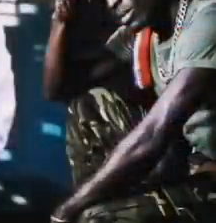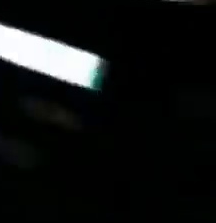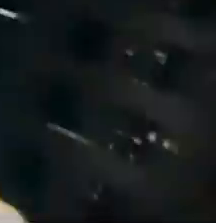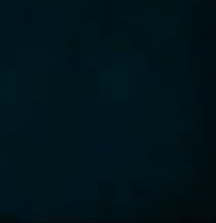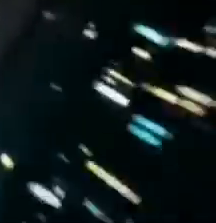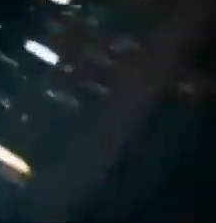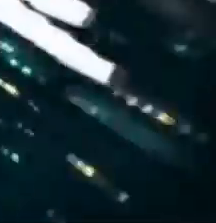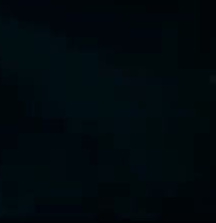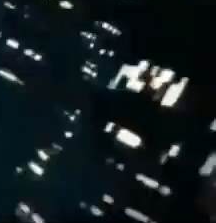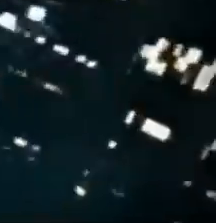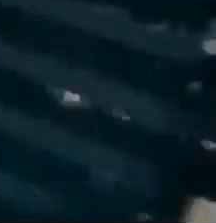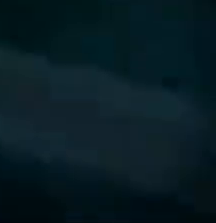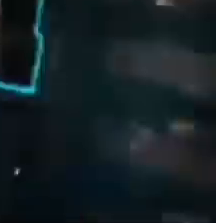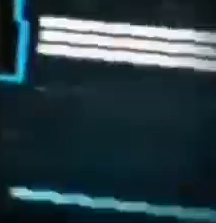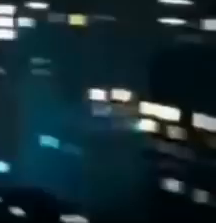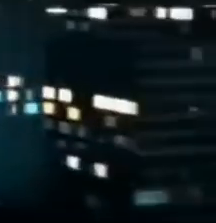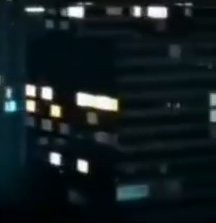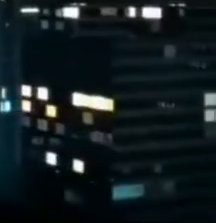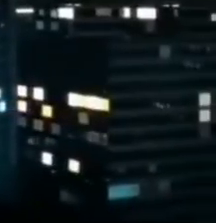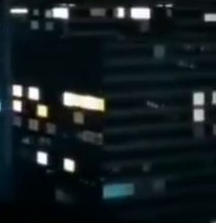Trofa.